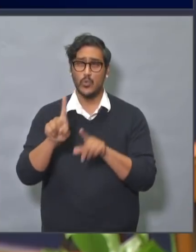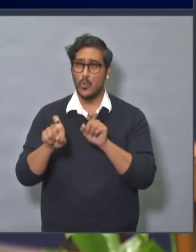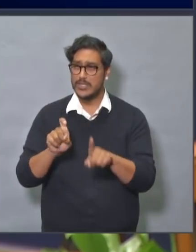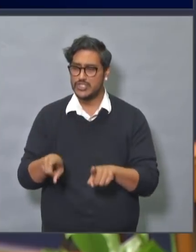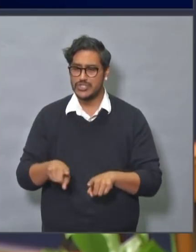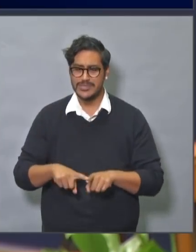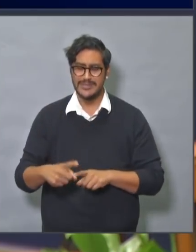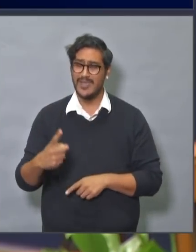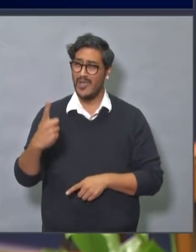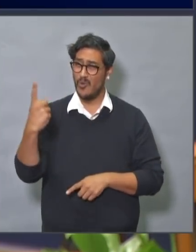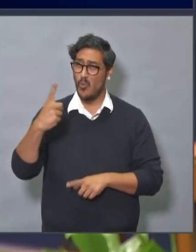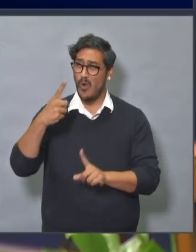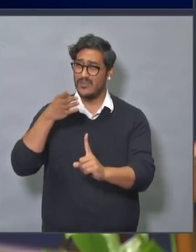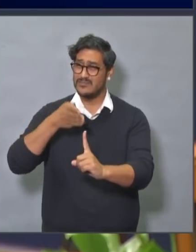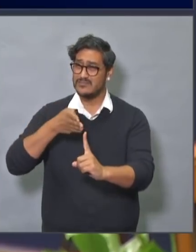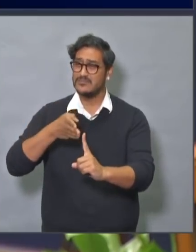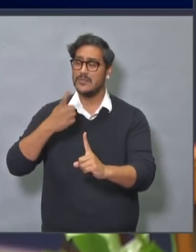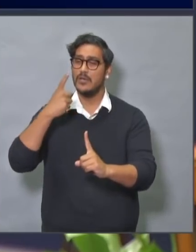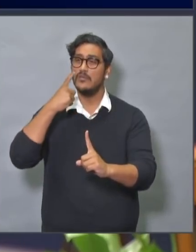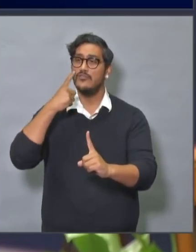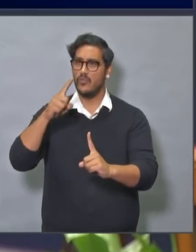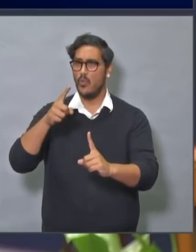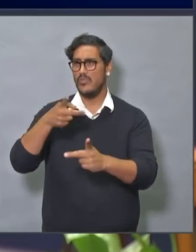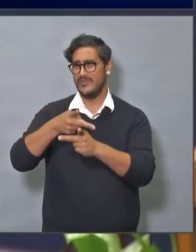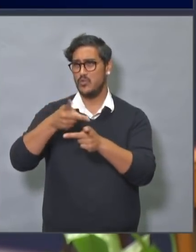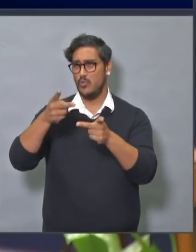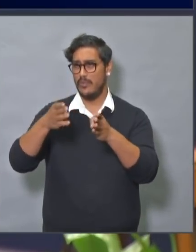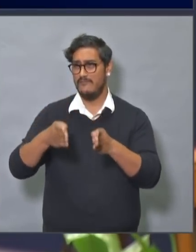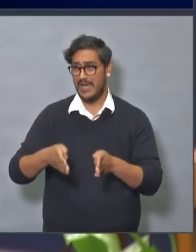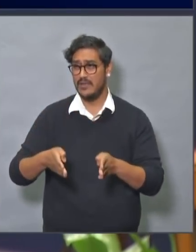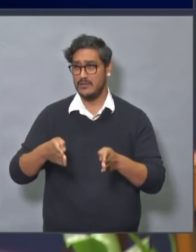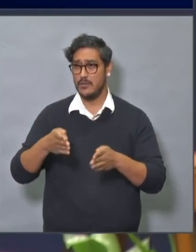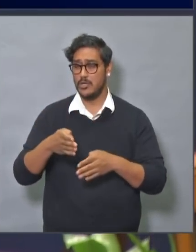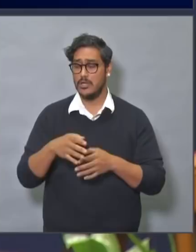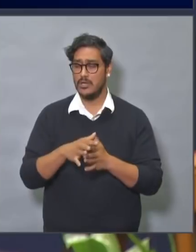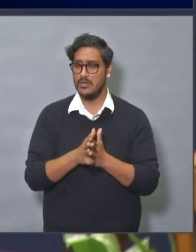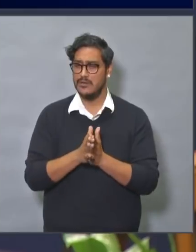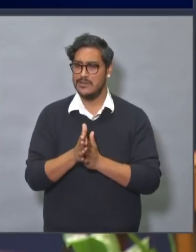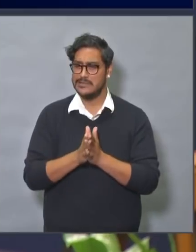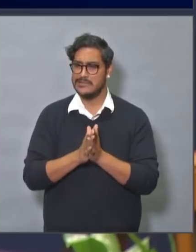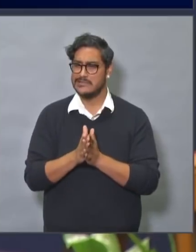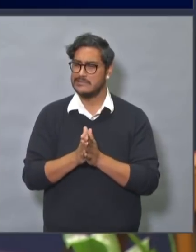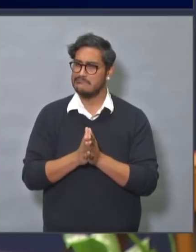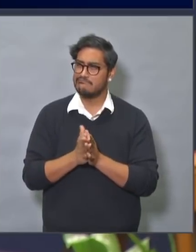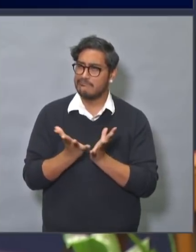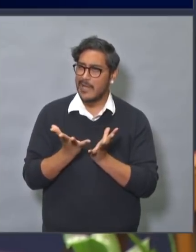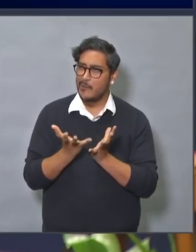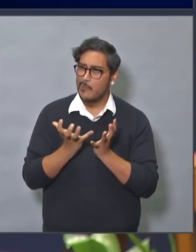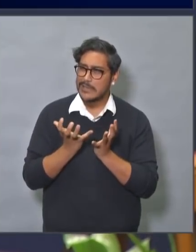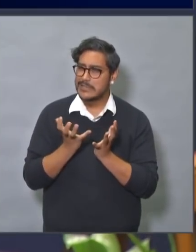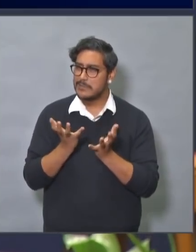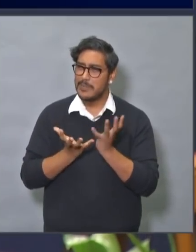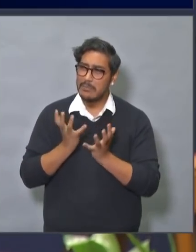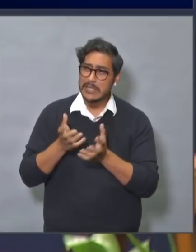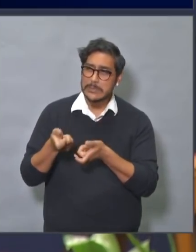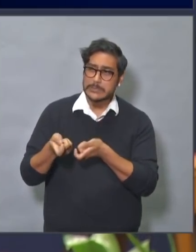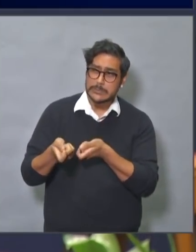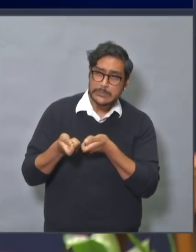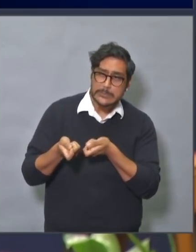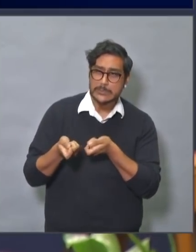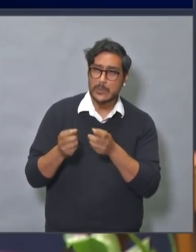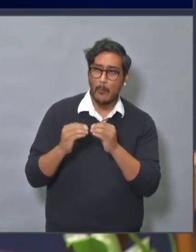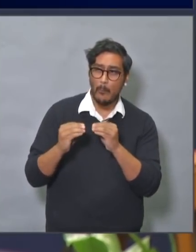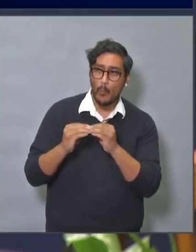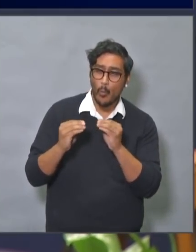One perhaps directed toward the supervisor on this one. And I just wanted to push a little bit more, Supervisor,